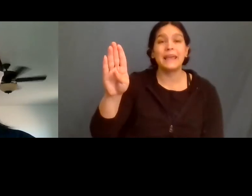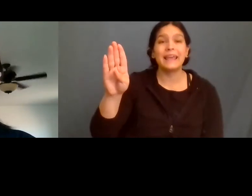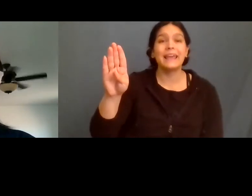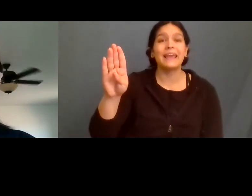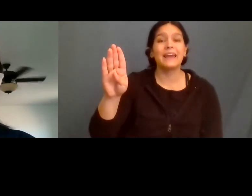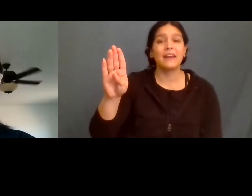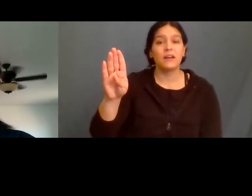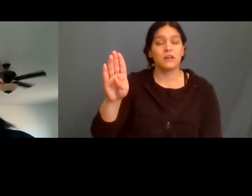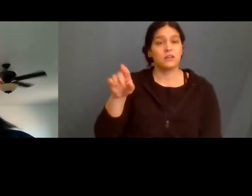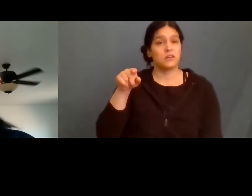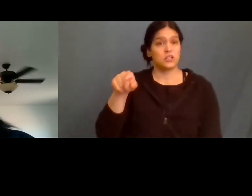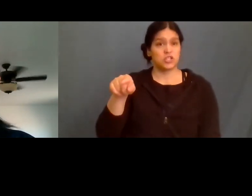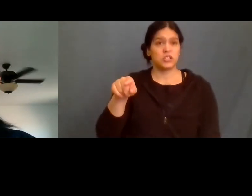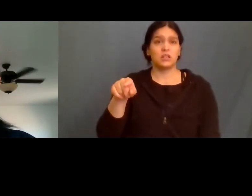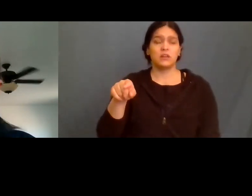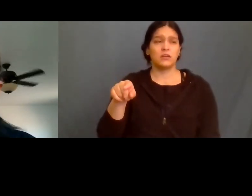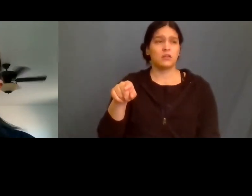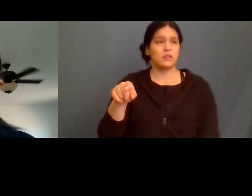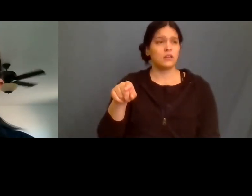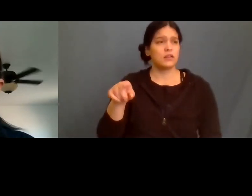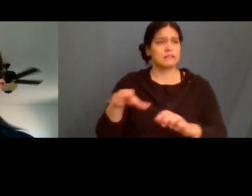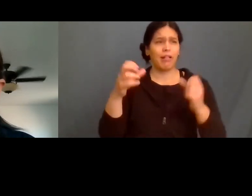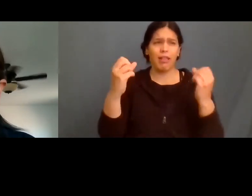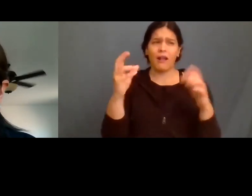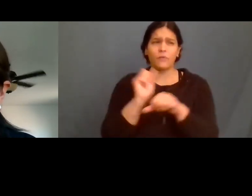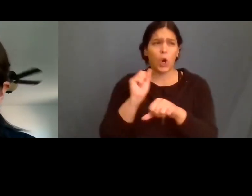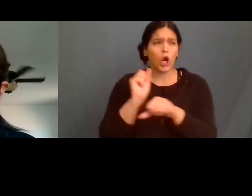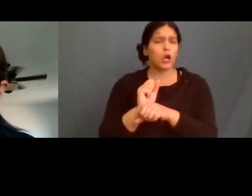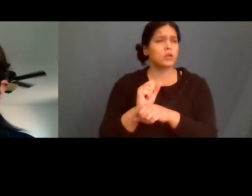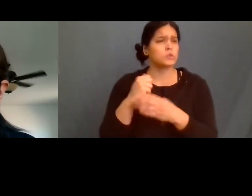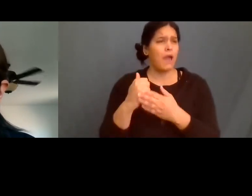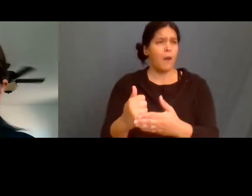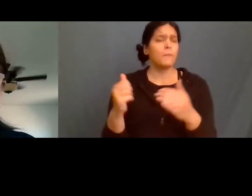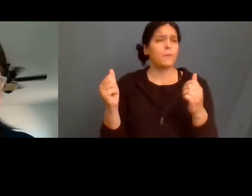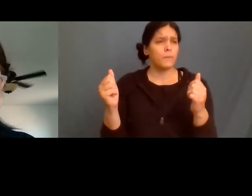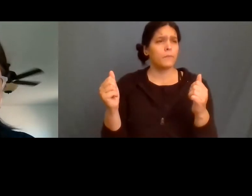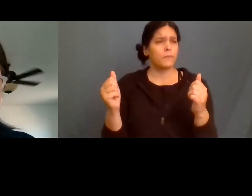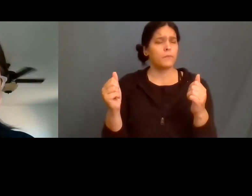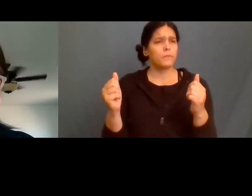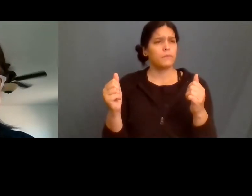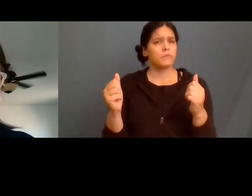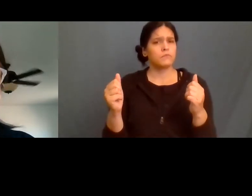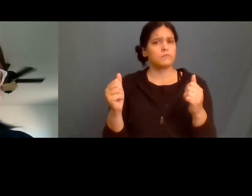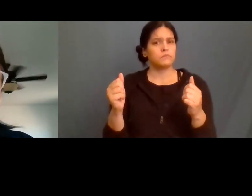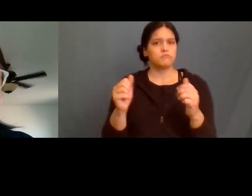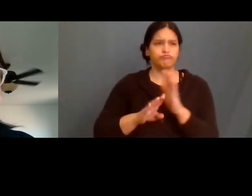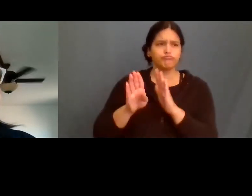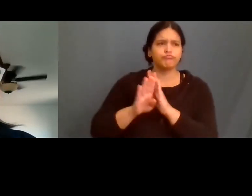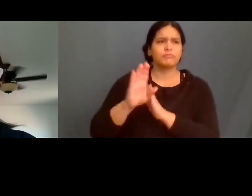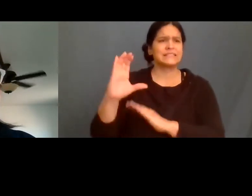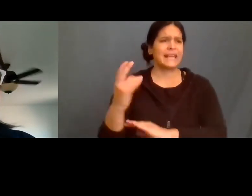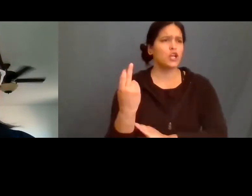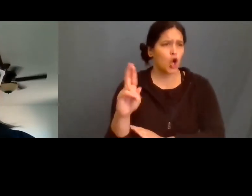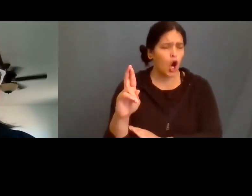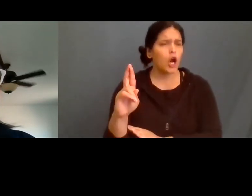she did a lot of work to make CHR what it is today.